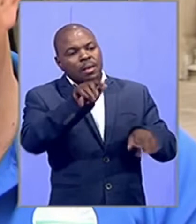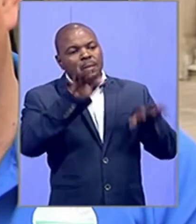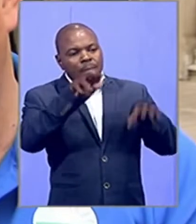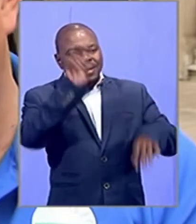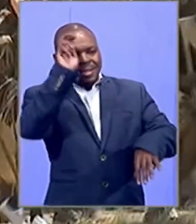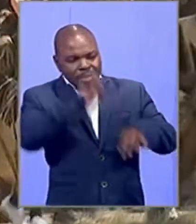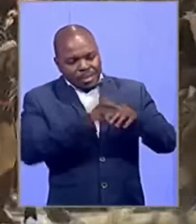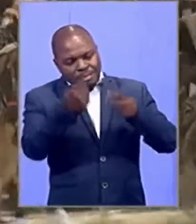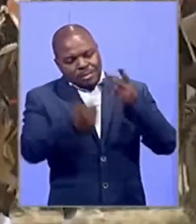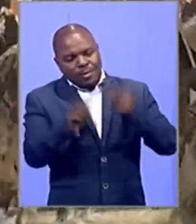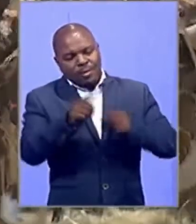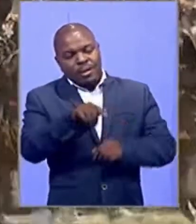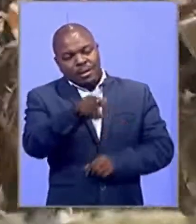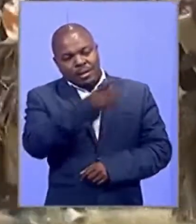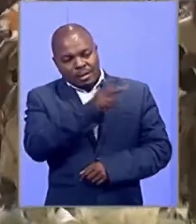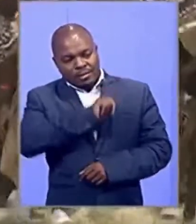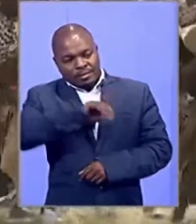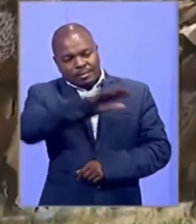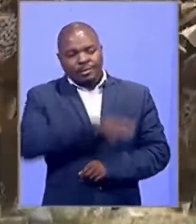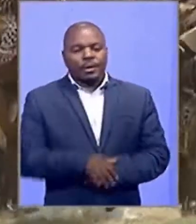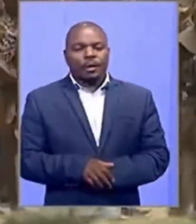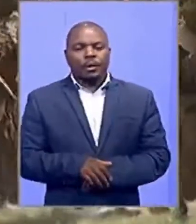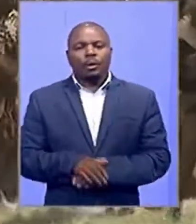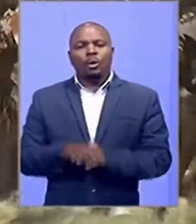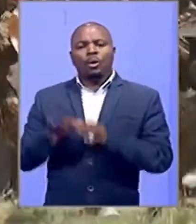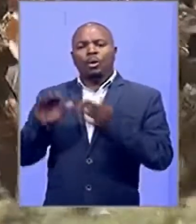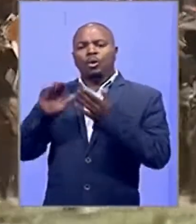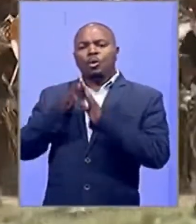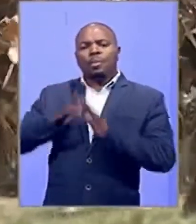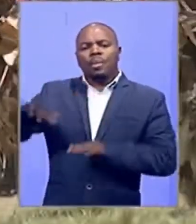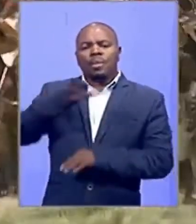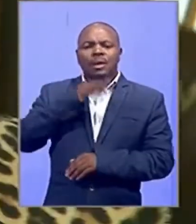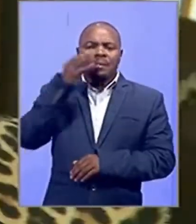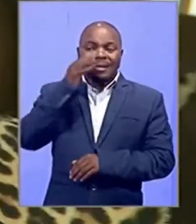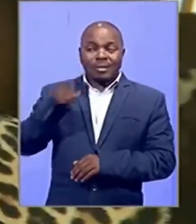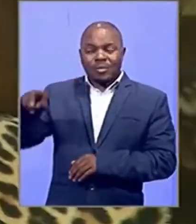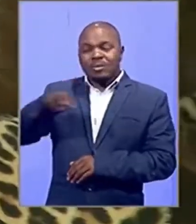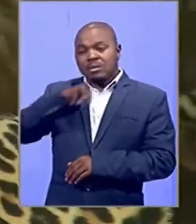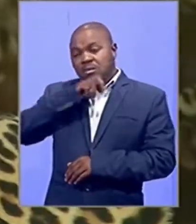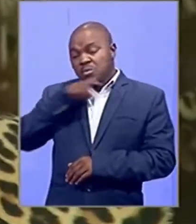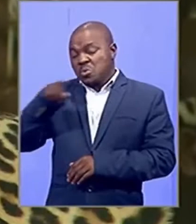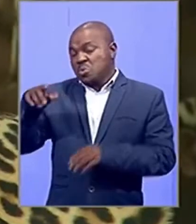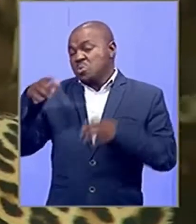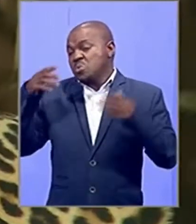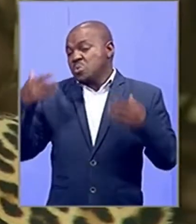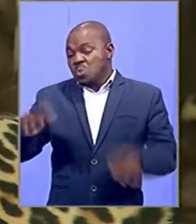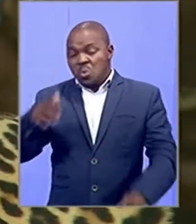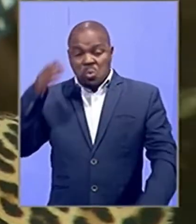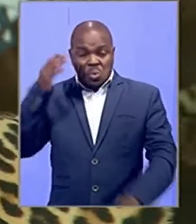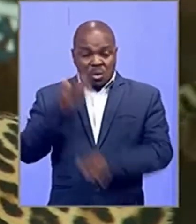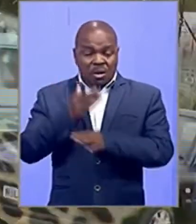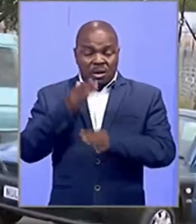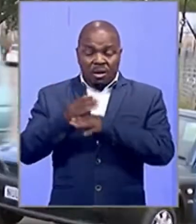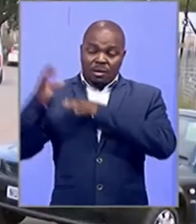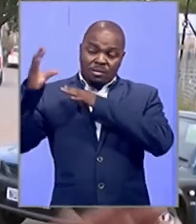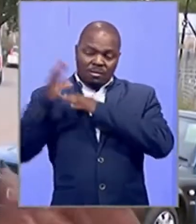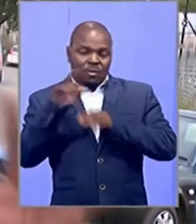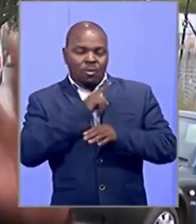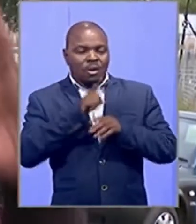in KwaZulu-Natal are. Ka ho le leng ba bang ba baahi ba re Morena o tobane le kenya mosebetsi wa ho kopanya